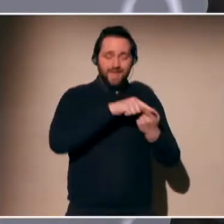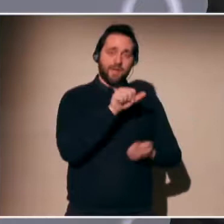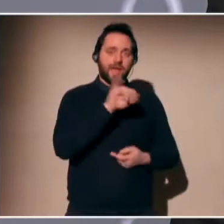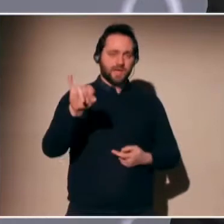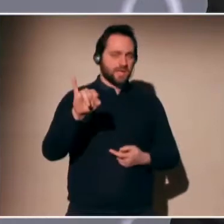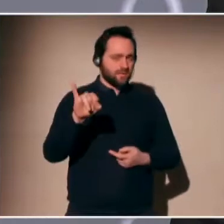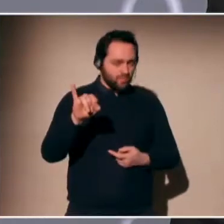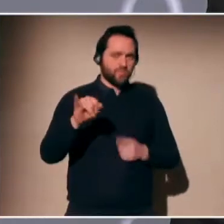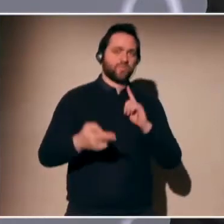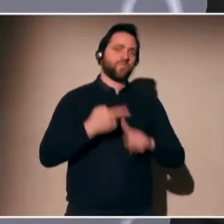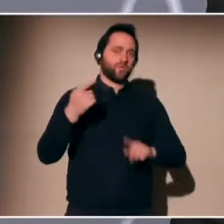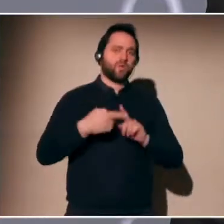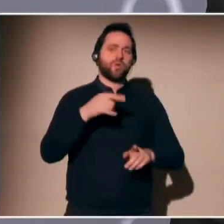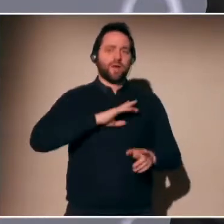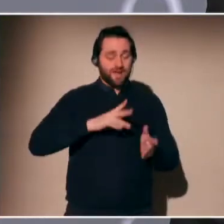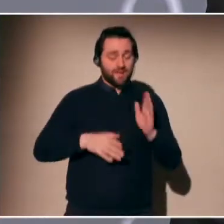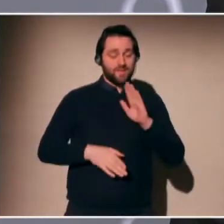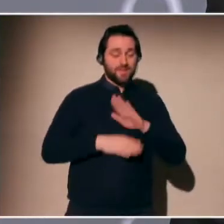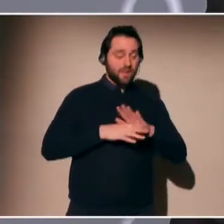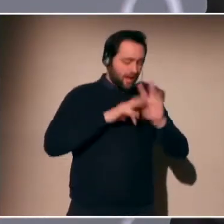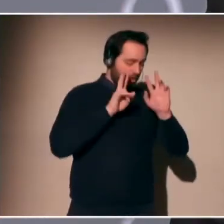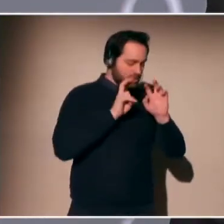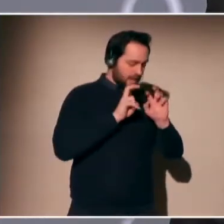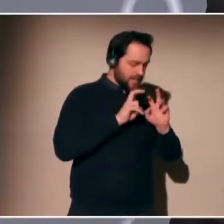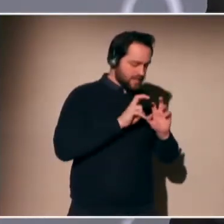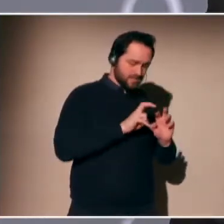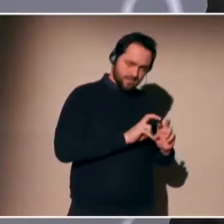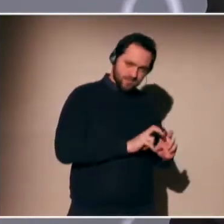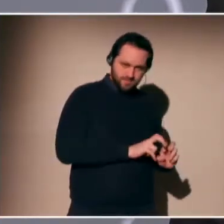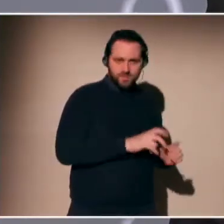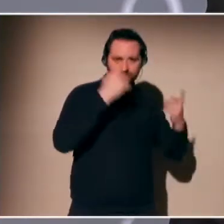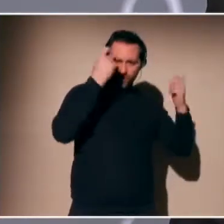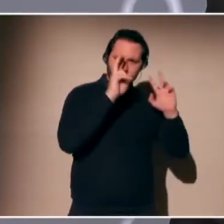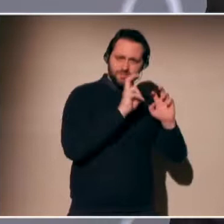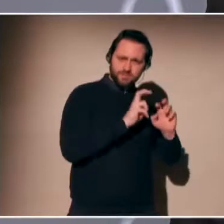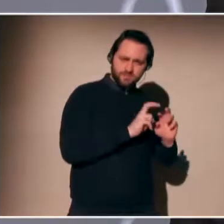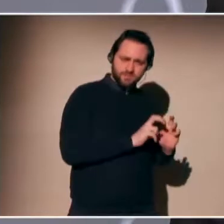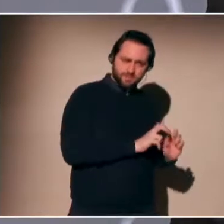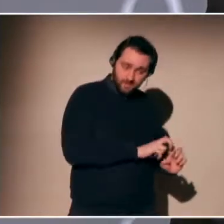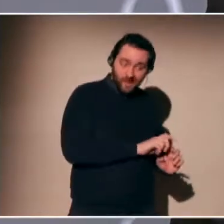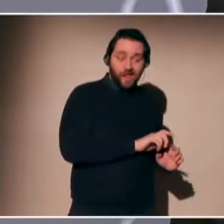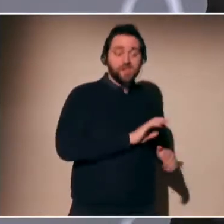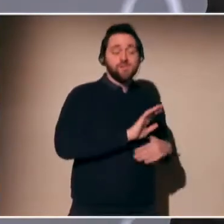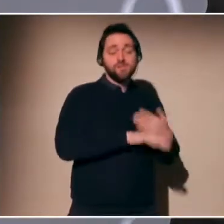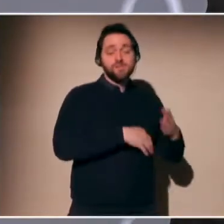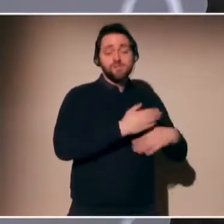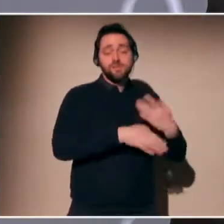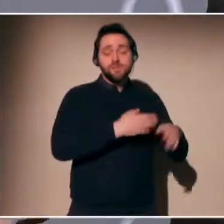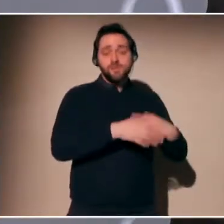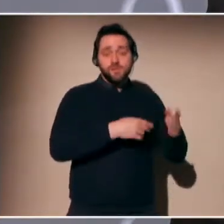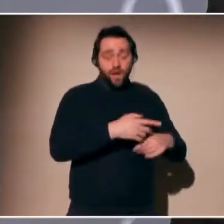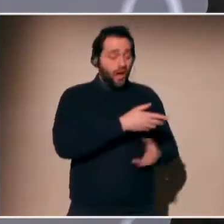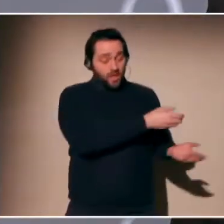international businesses. And there's this issue of the transfer of knowledge,